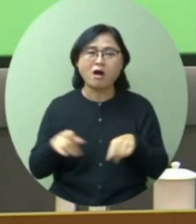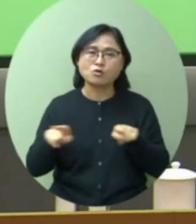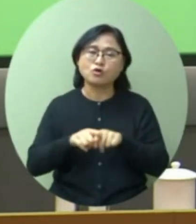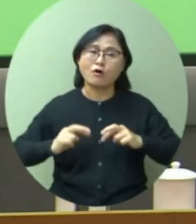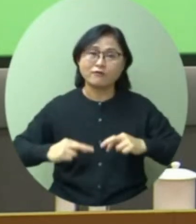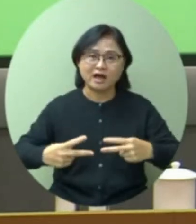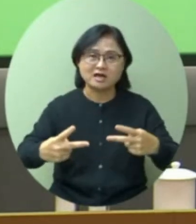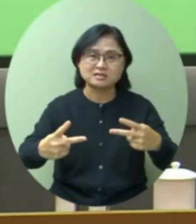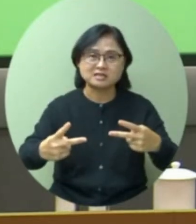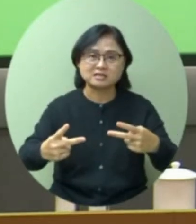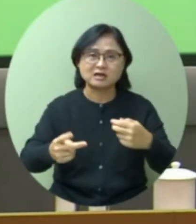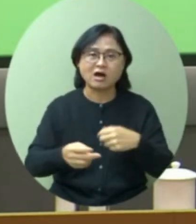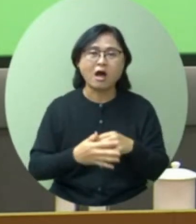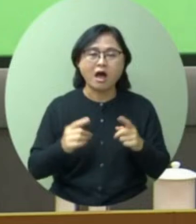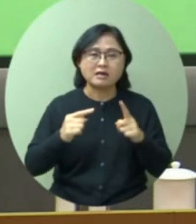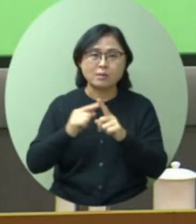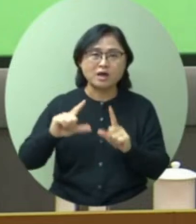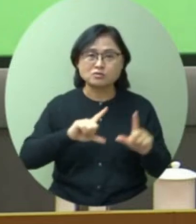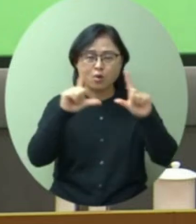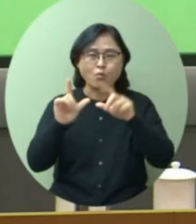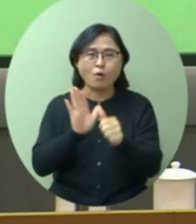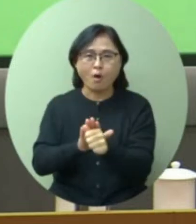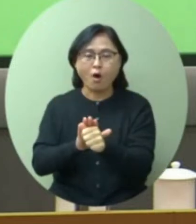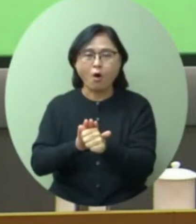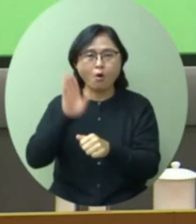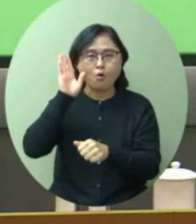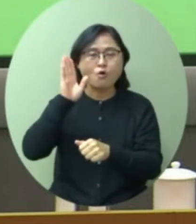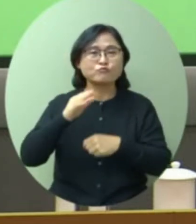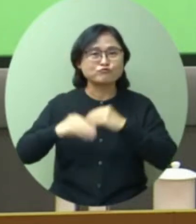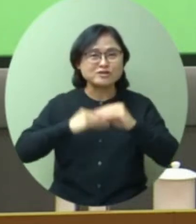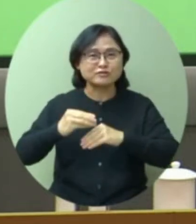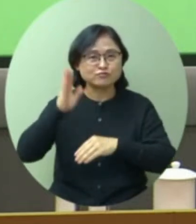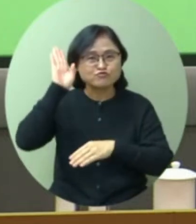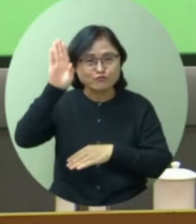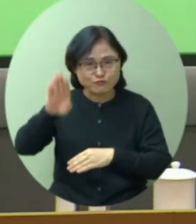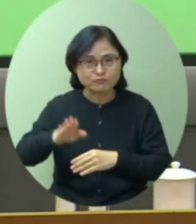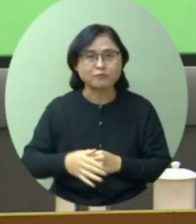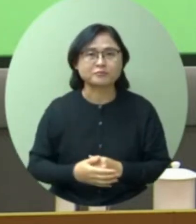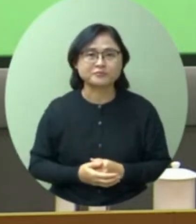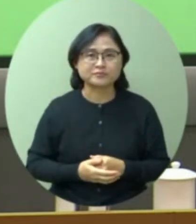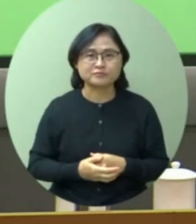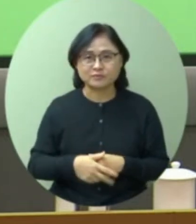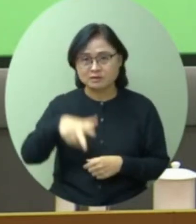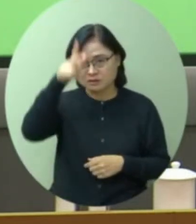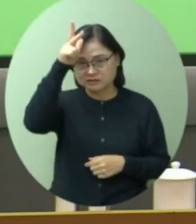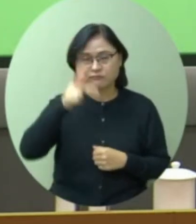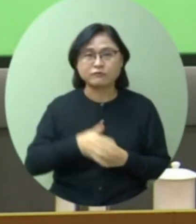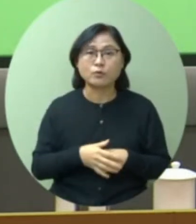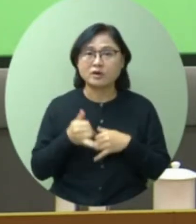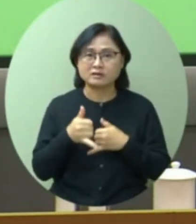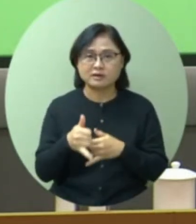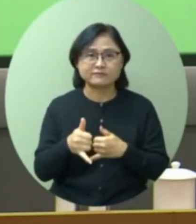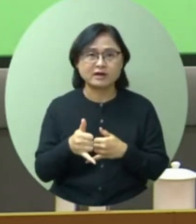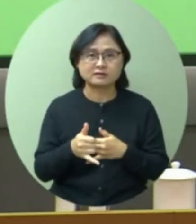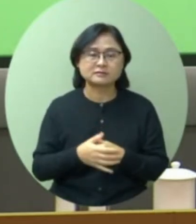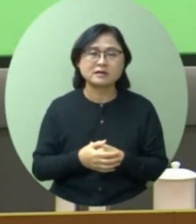Now, the theme this year is reform for enhancing development and building our future together.